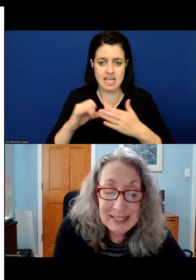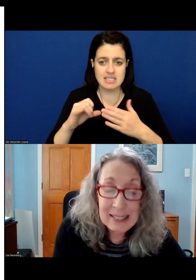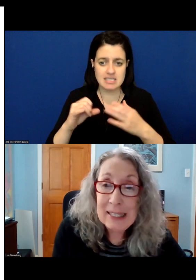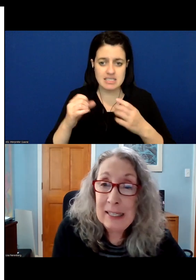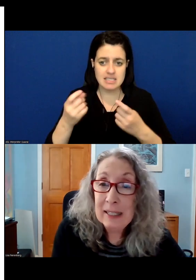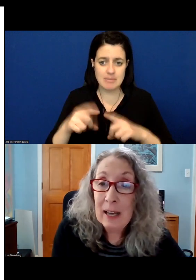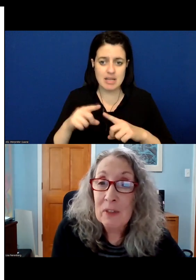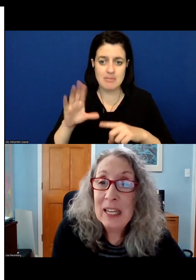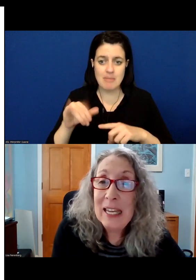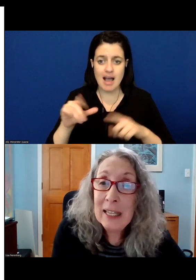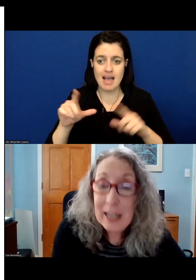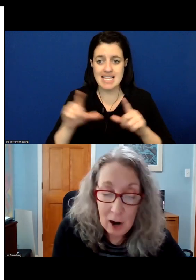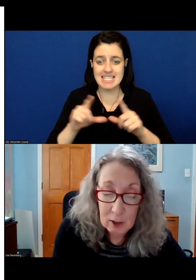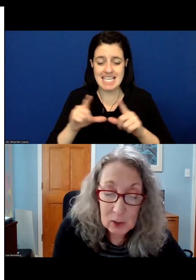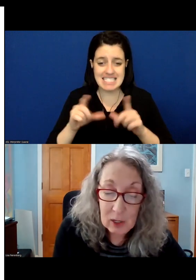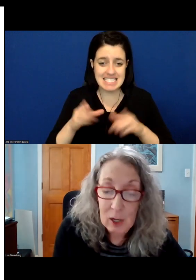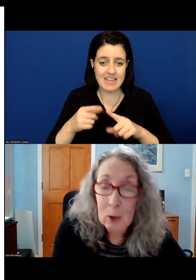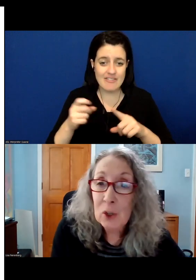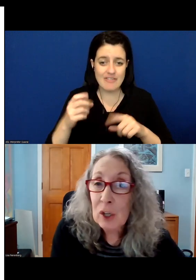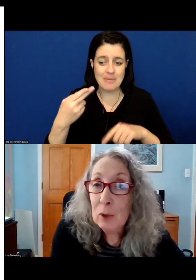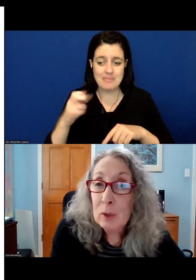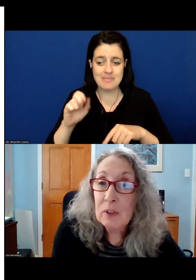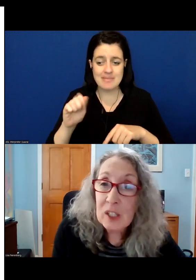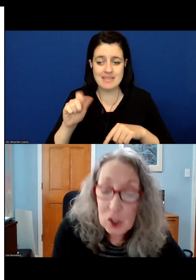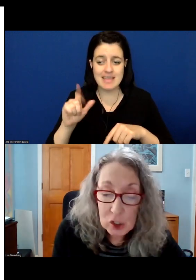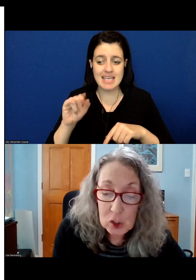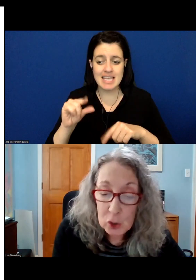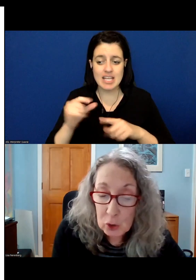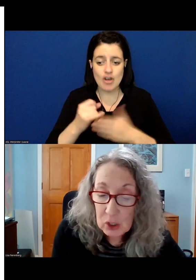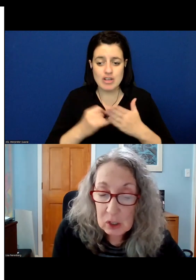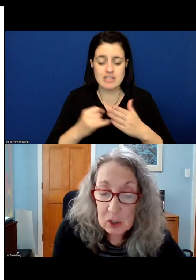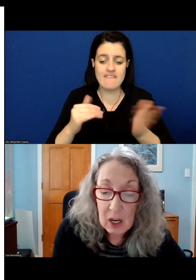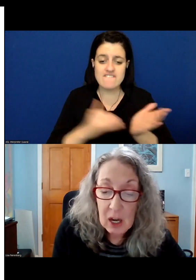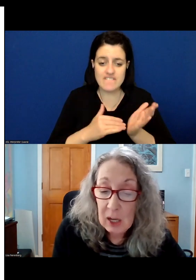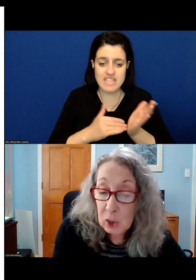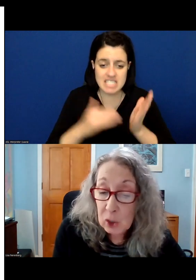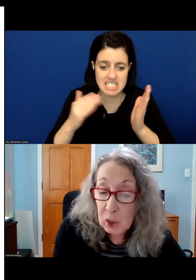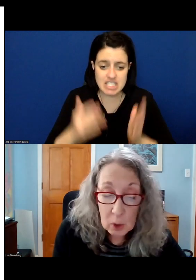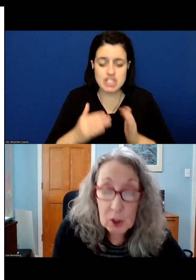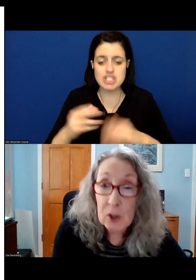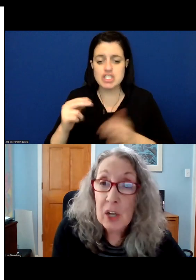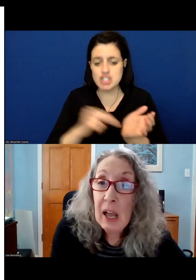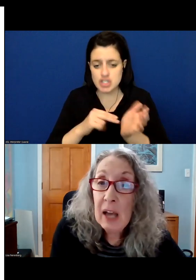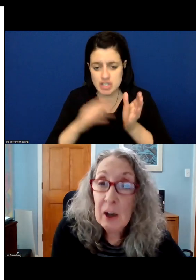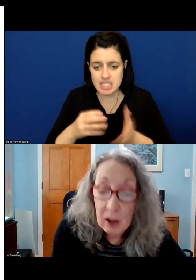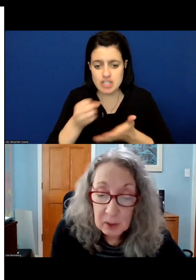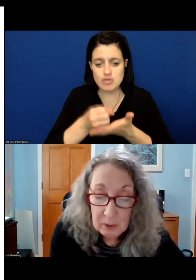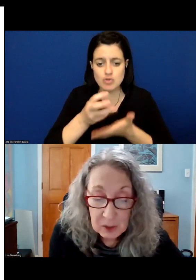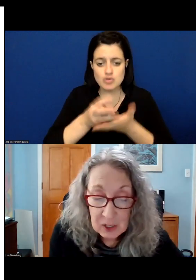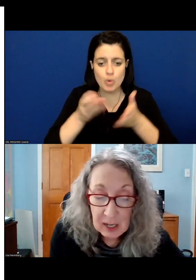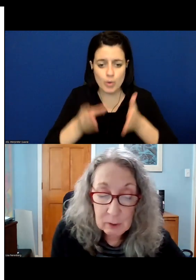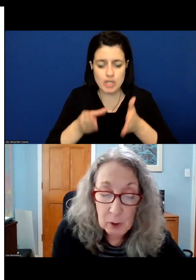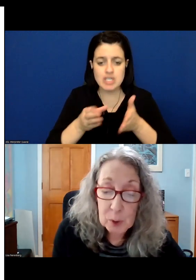by licensees of the healing arts, which includes physicians, nurses, social workers, and it